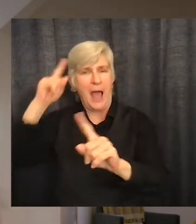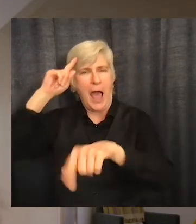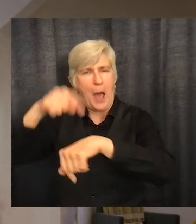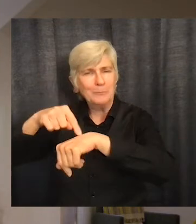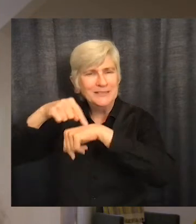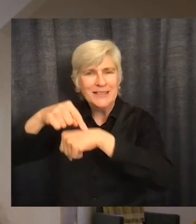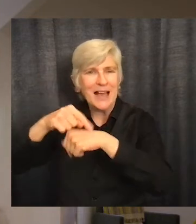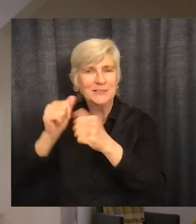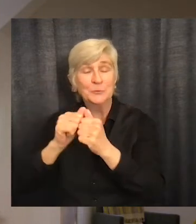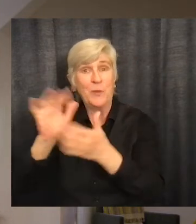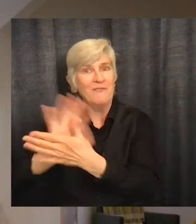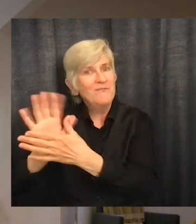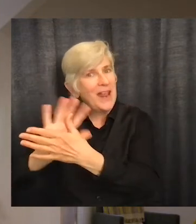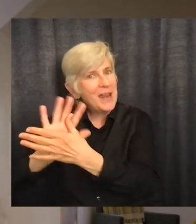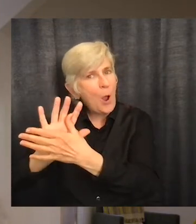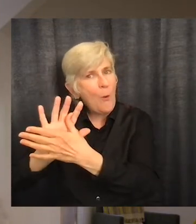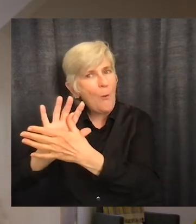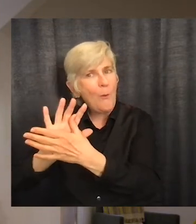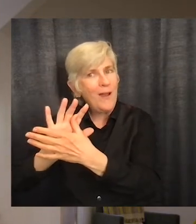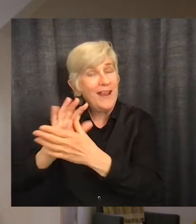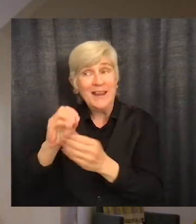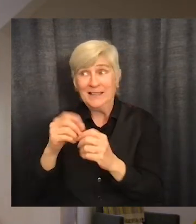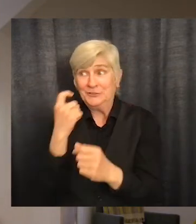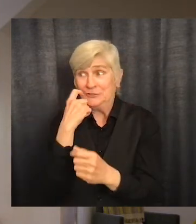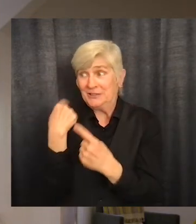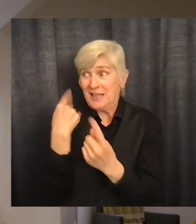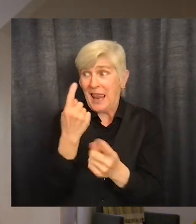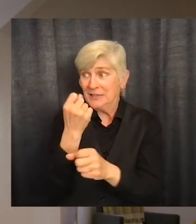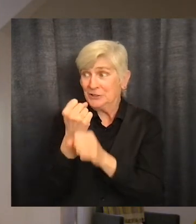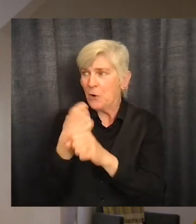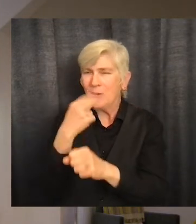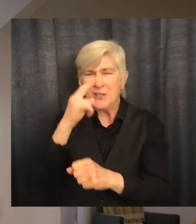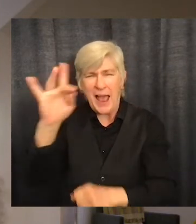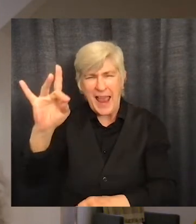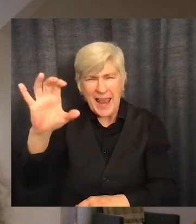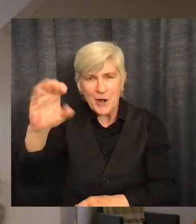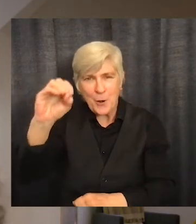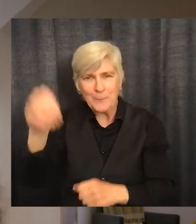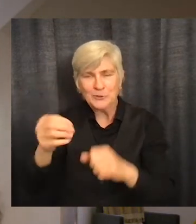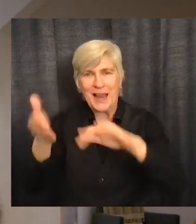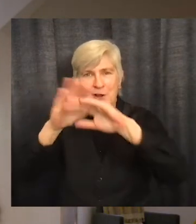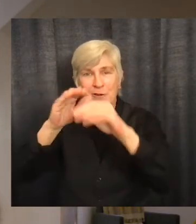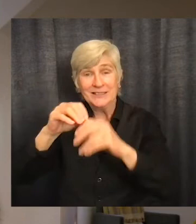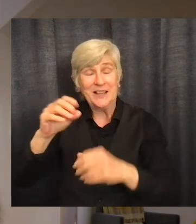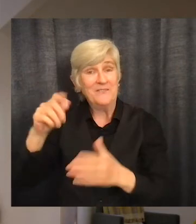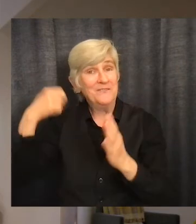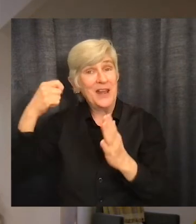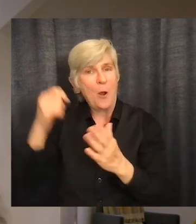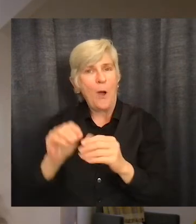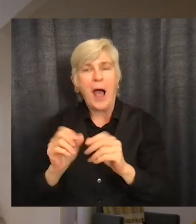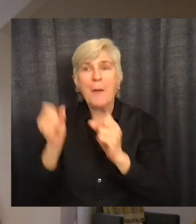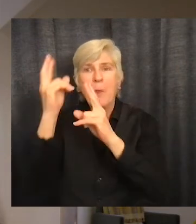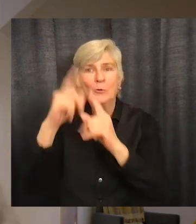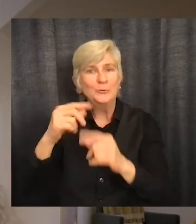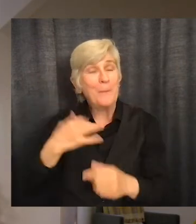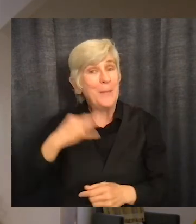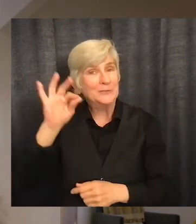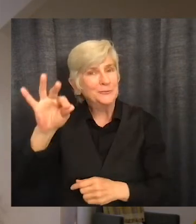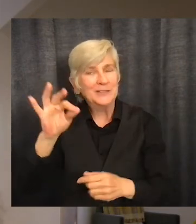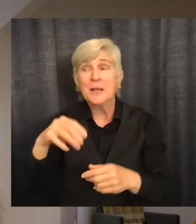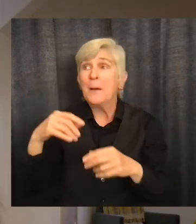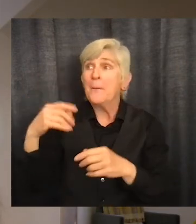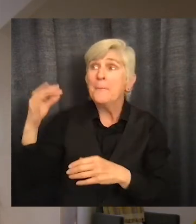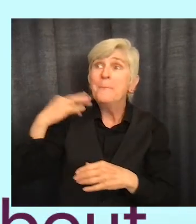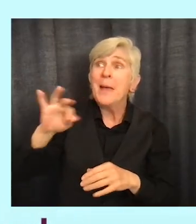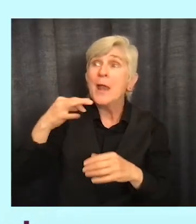in common, they're obsessed with video. In just the last year, we've seen an 800% increase in video